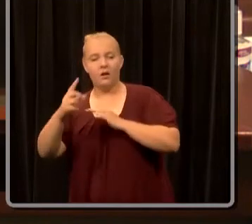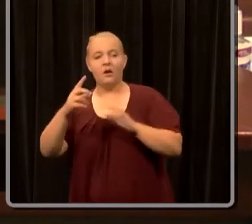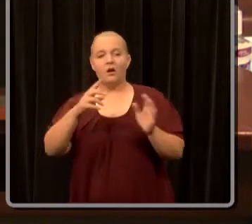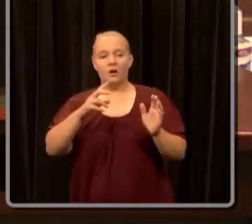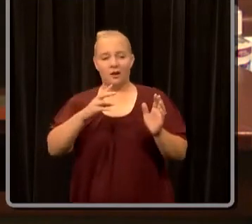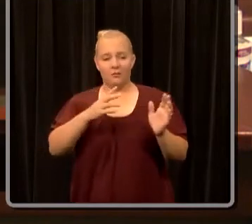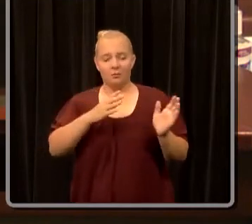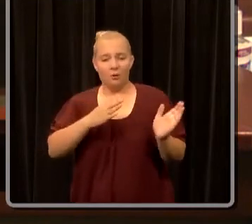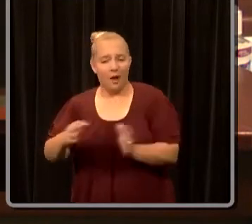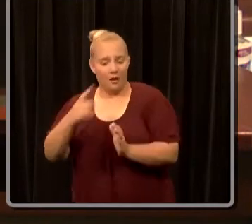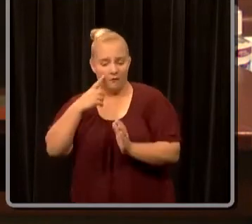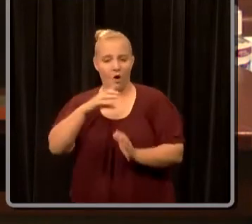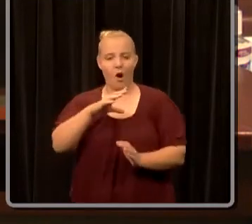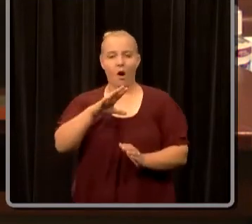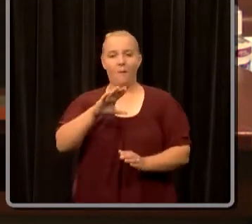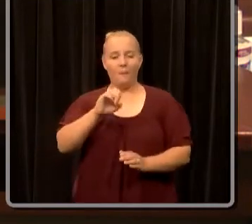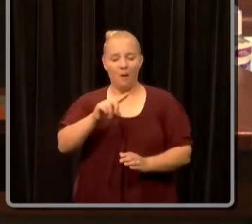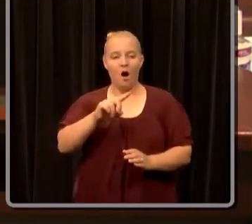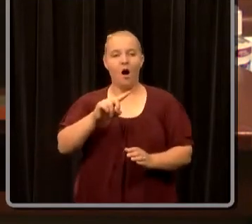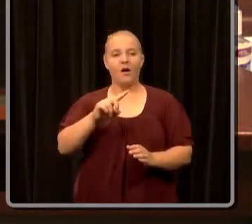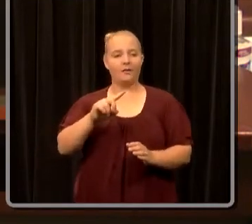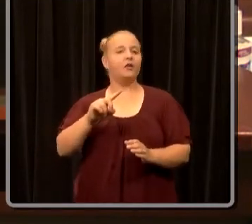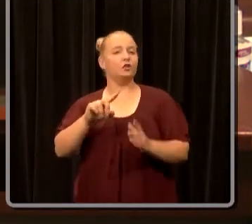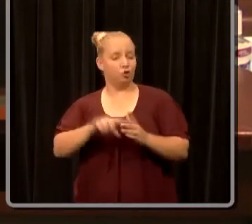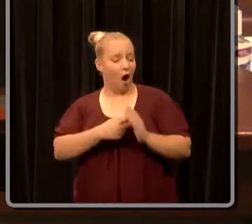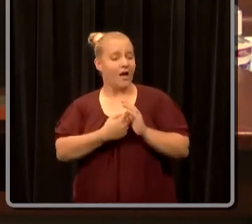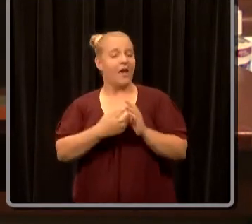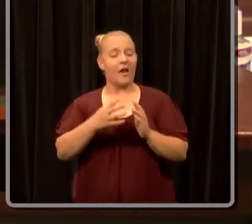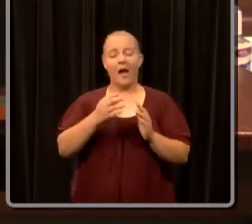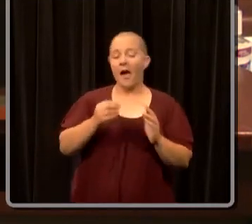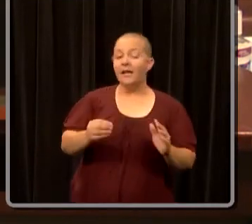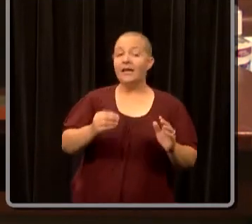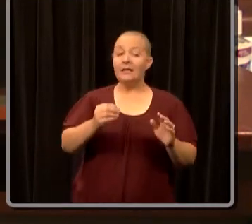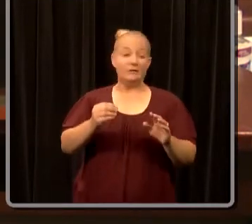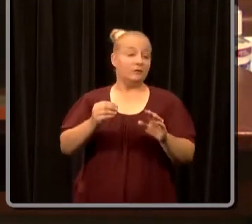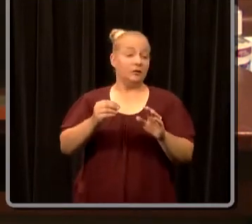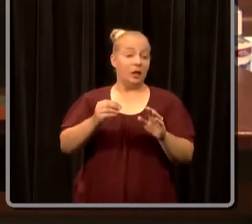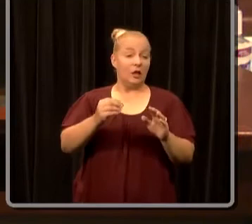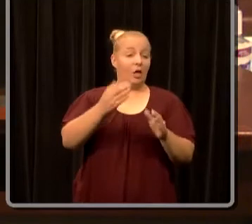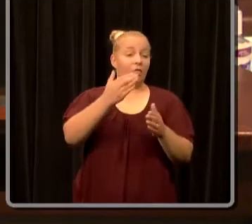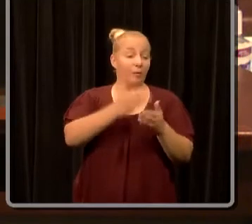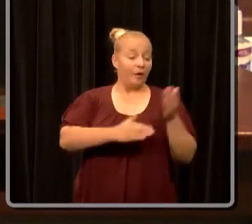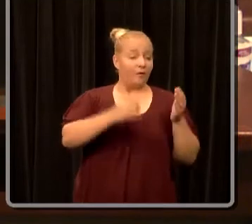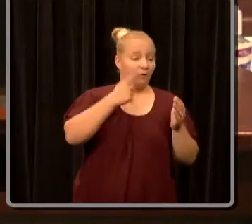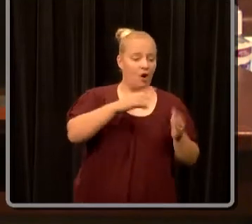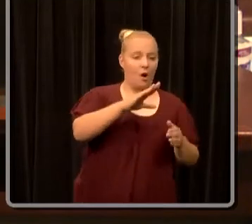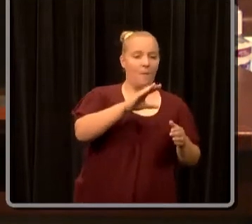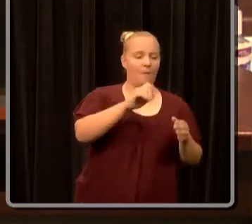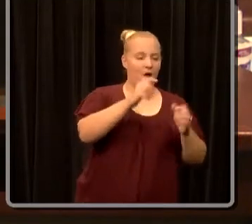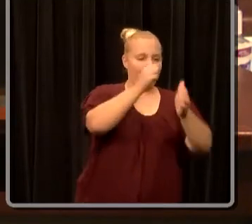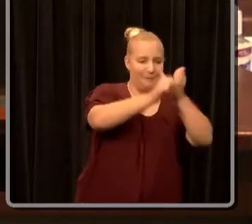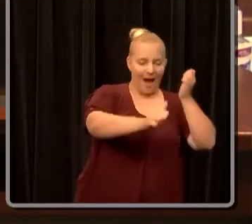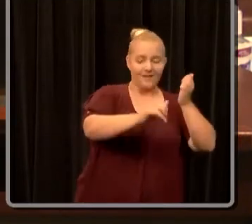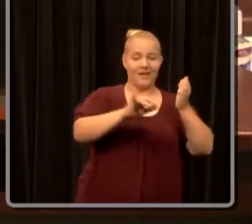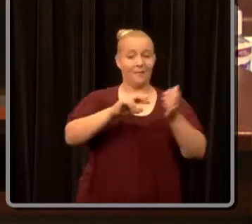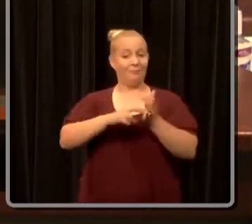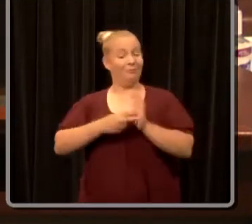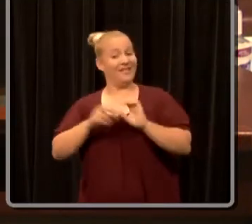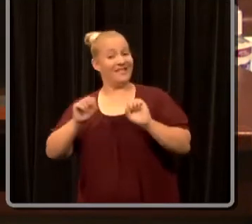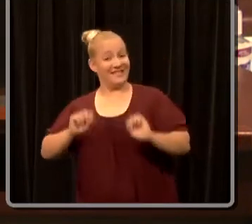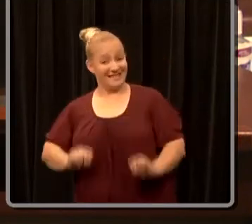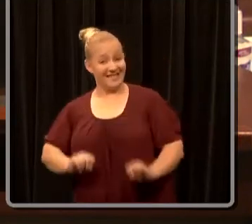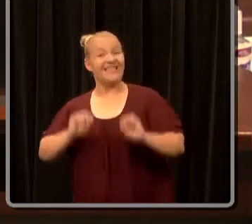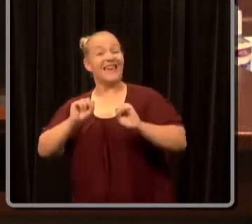and we identify the strands within a bond issue, that, the passage of our bond positioned us well to be able to do this, and